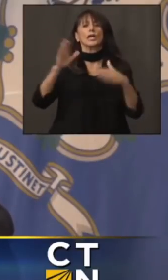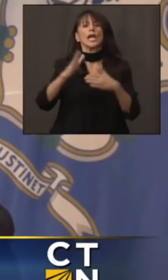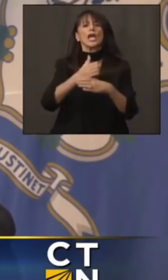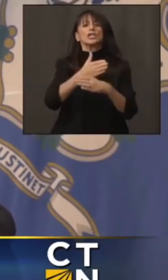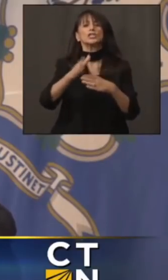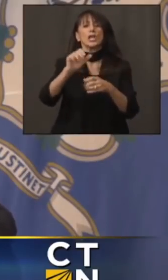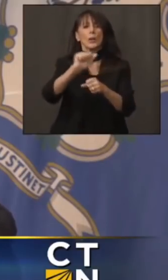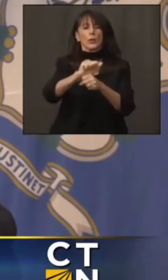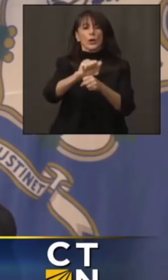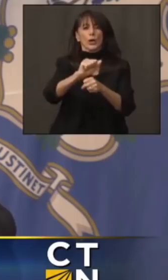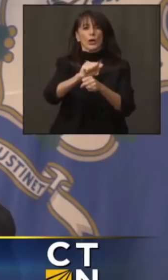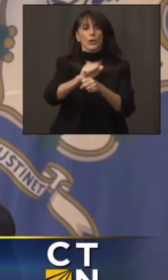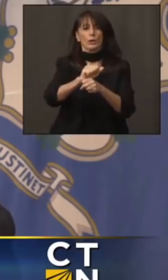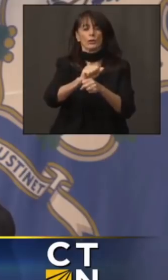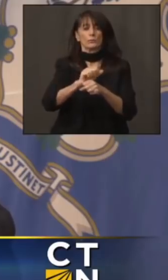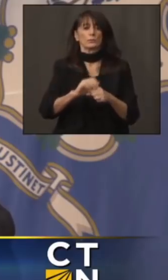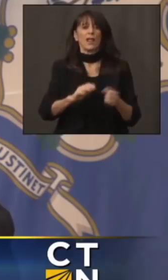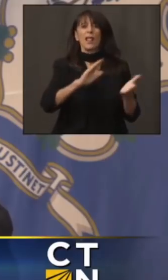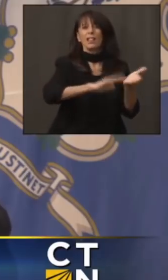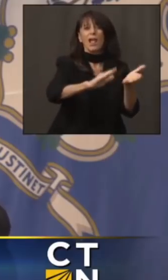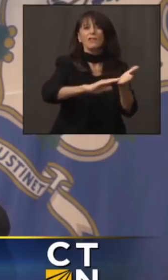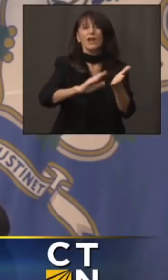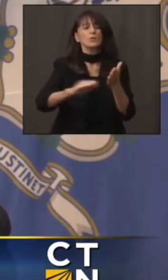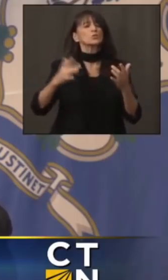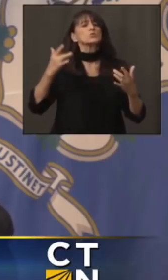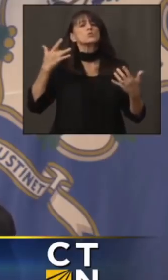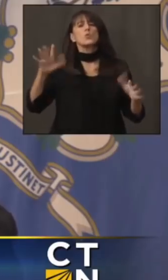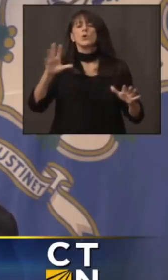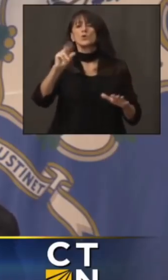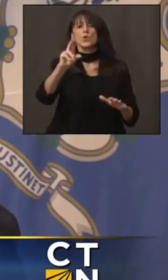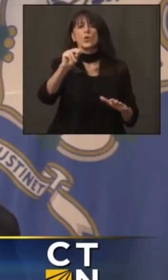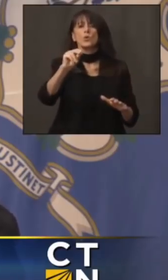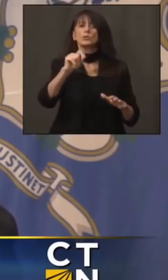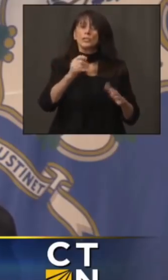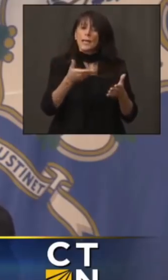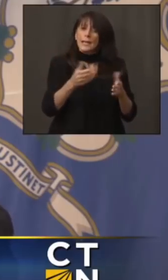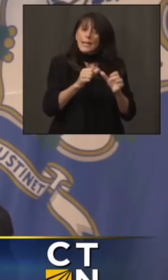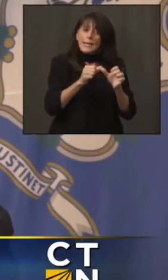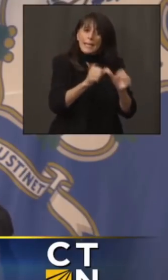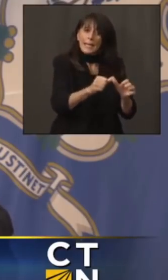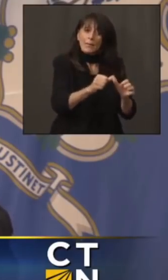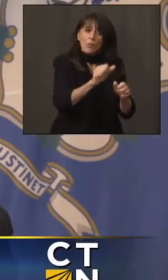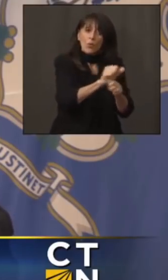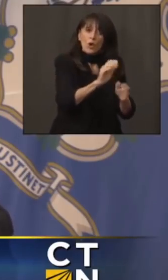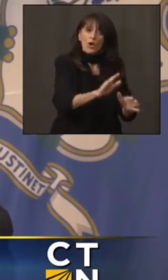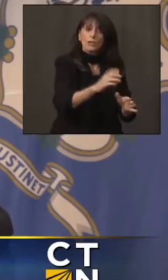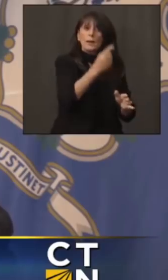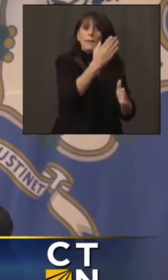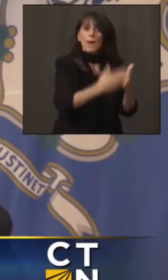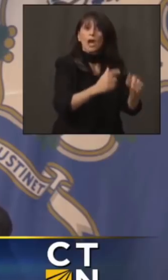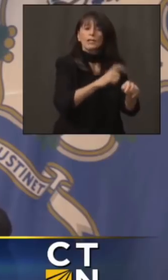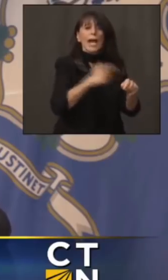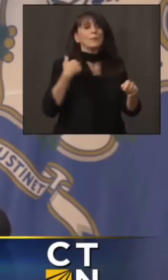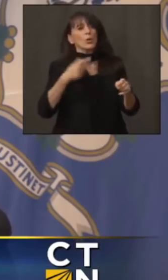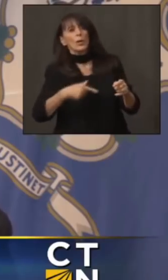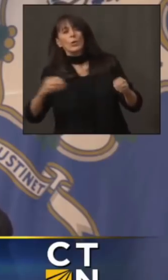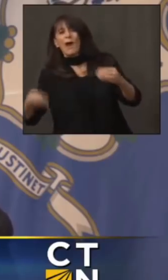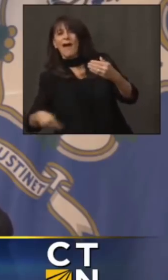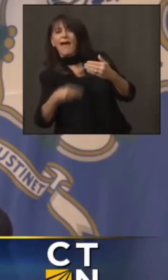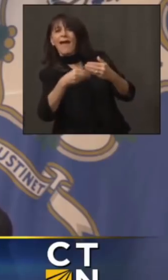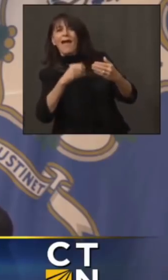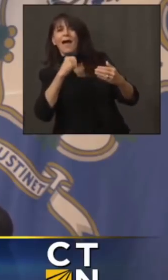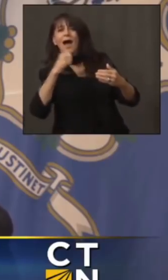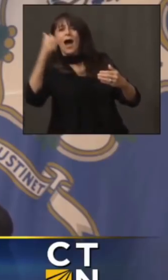where rather than lay off people, keep them on even if it's on a part-time basis, and we will provide unemployment support for them for the rest